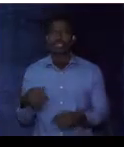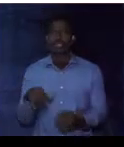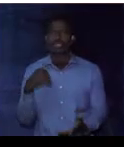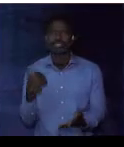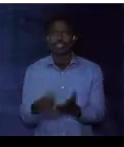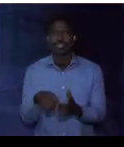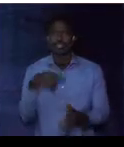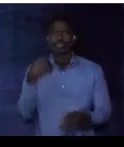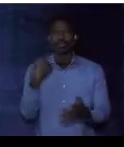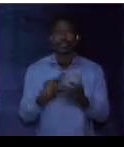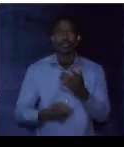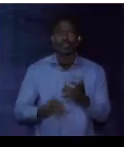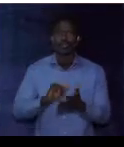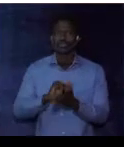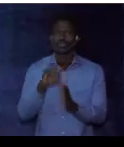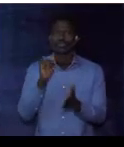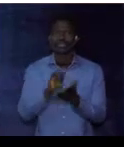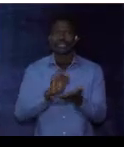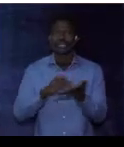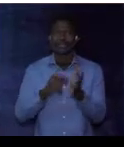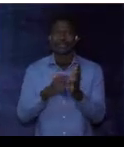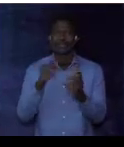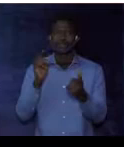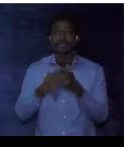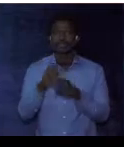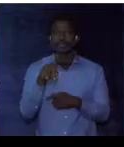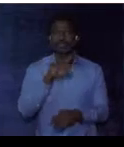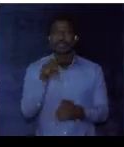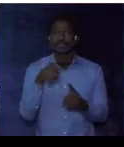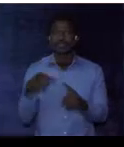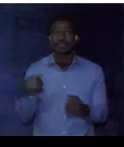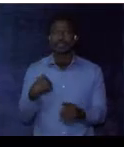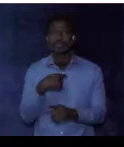Argumentative essay. What does that mean to you? When we say